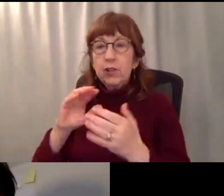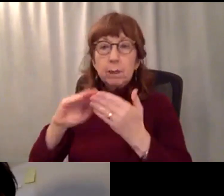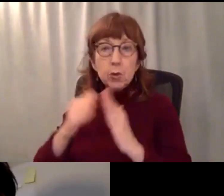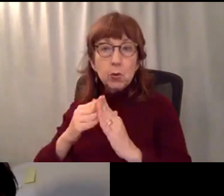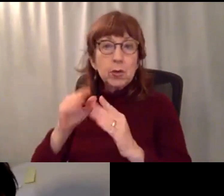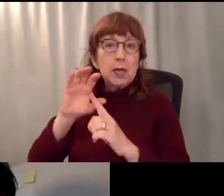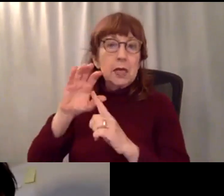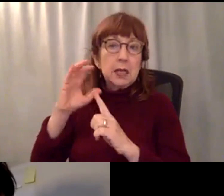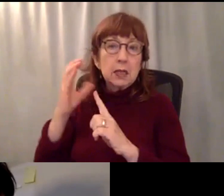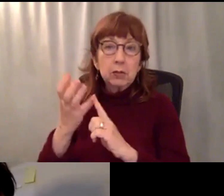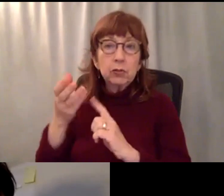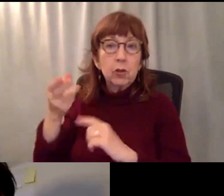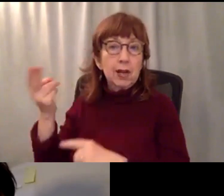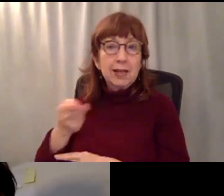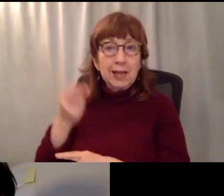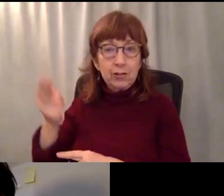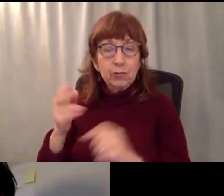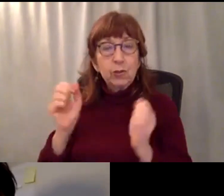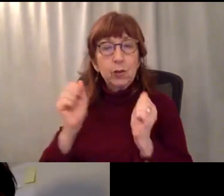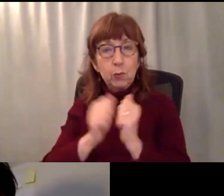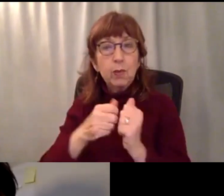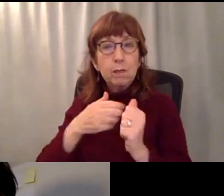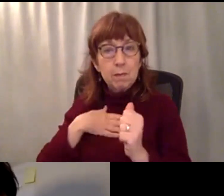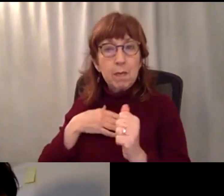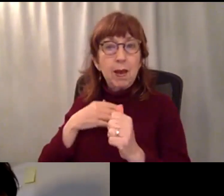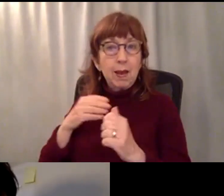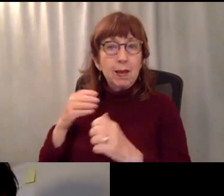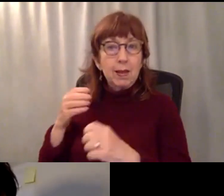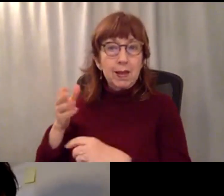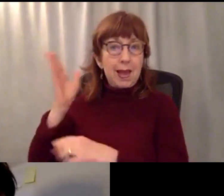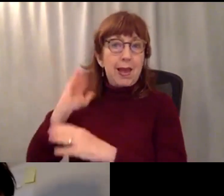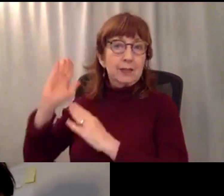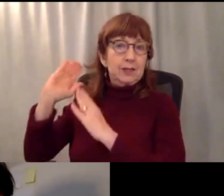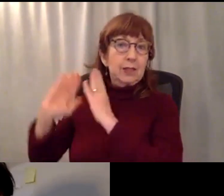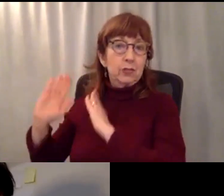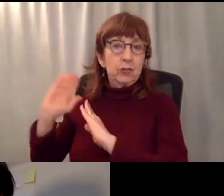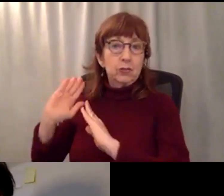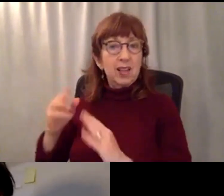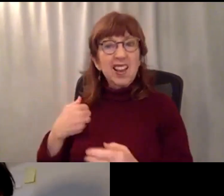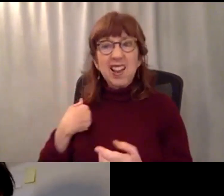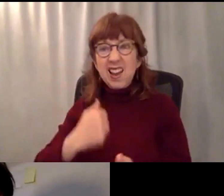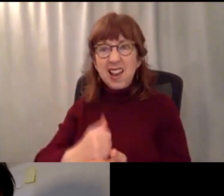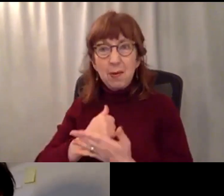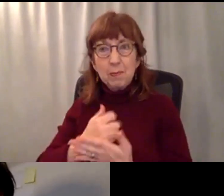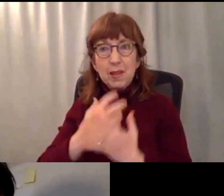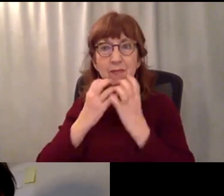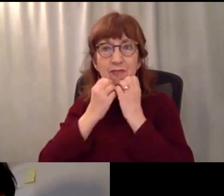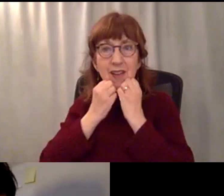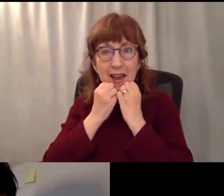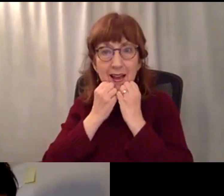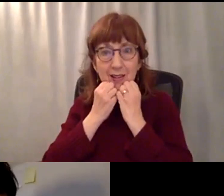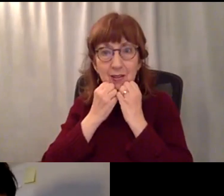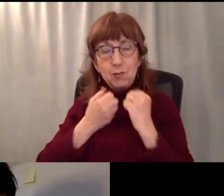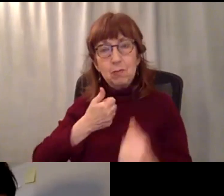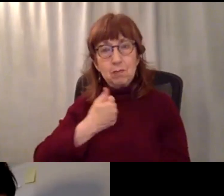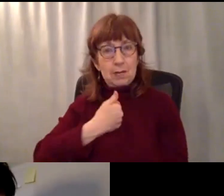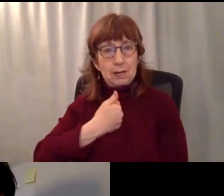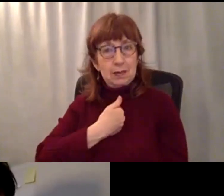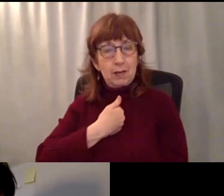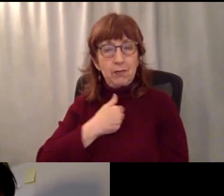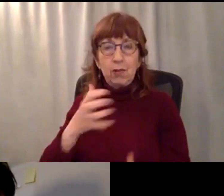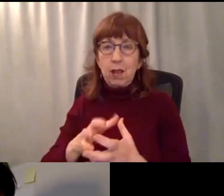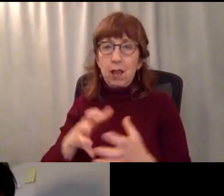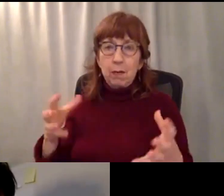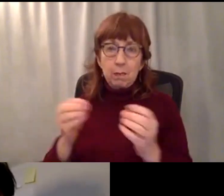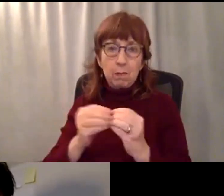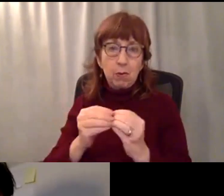my ancestors. And has kind of helped me value my work a lot more. It's like given